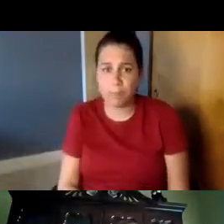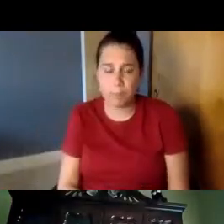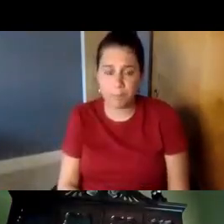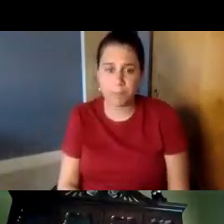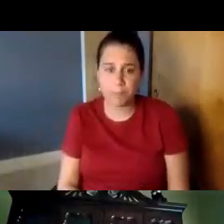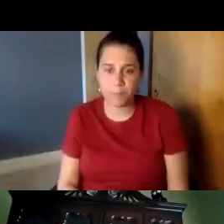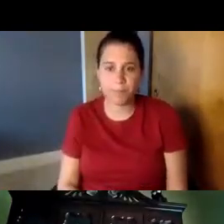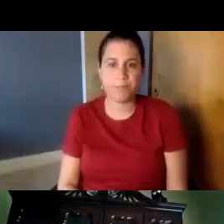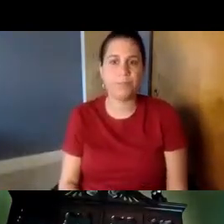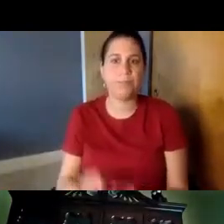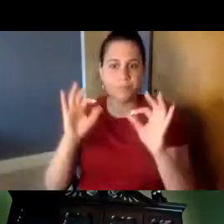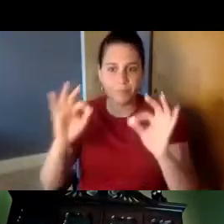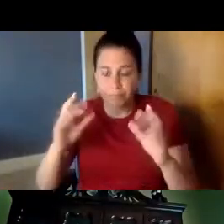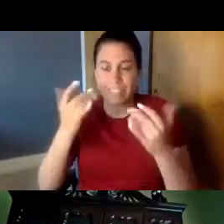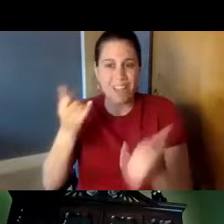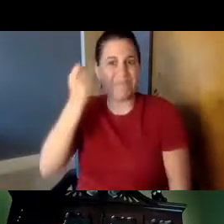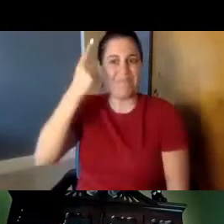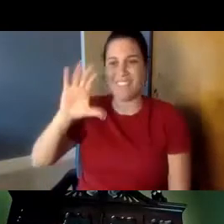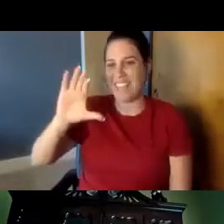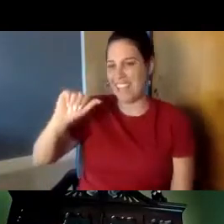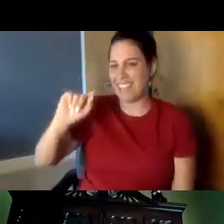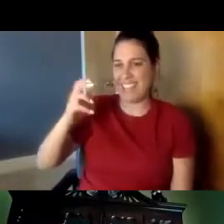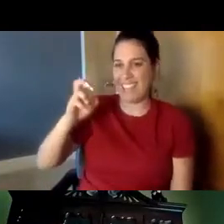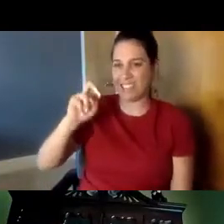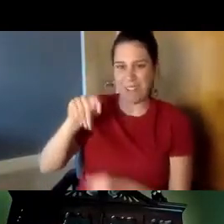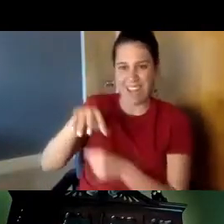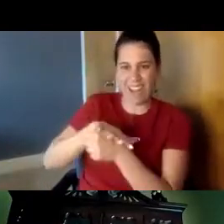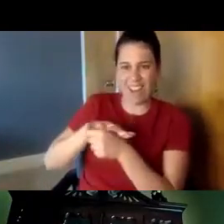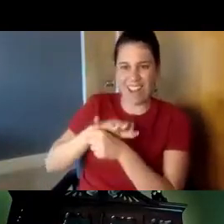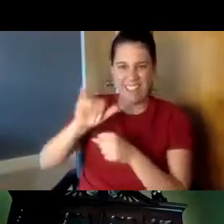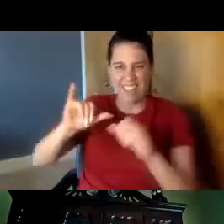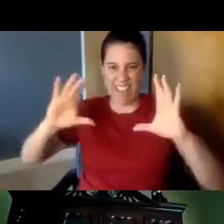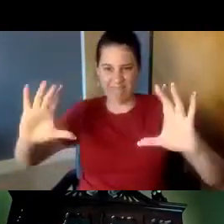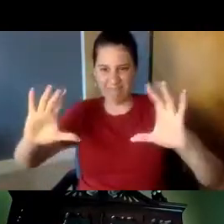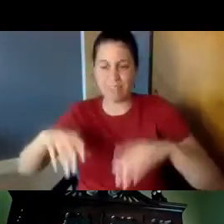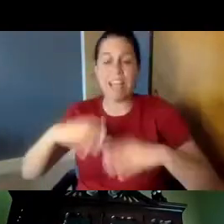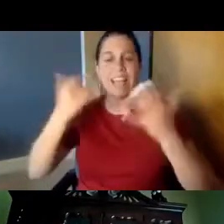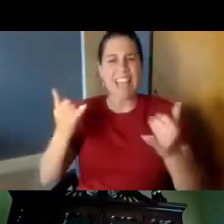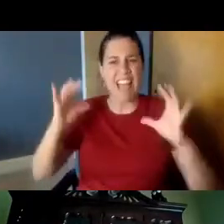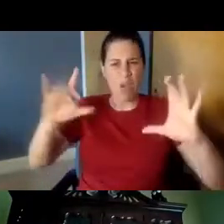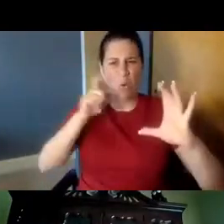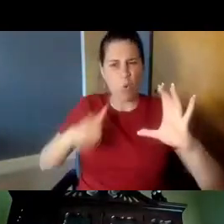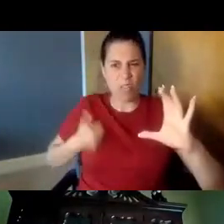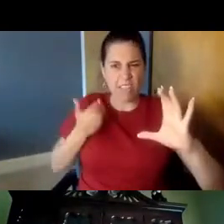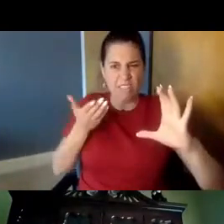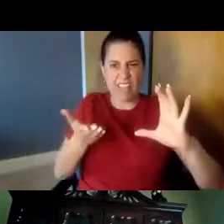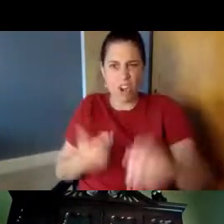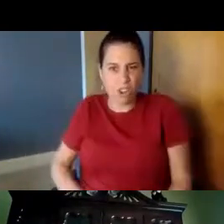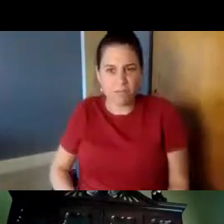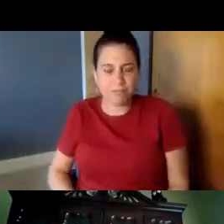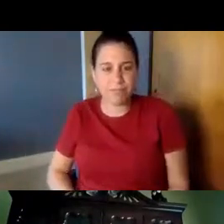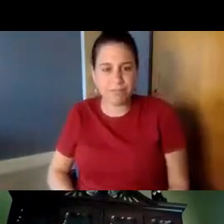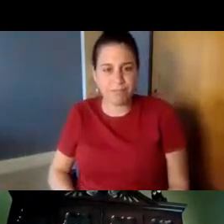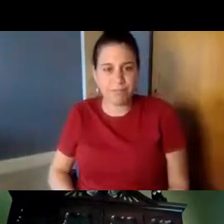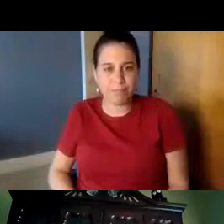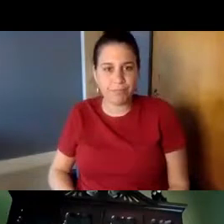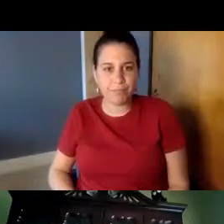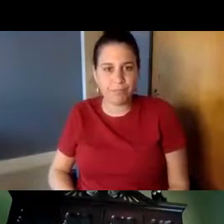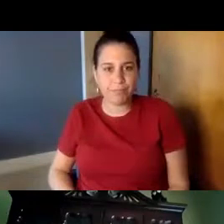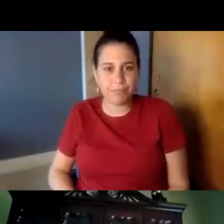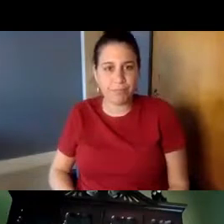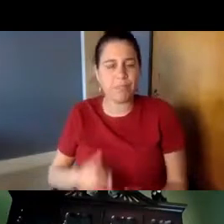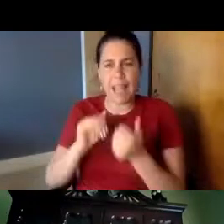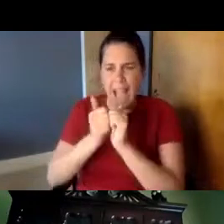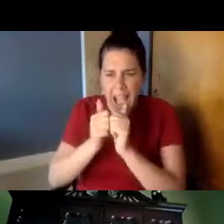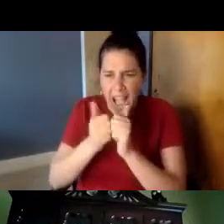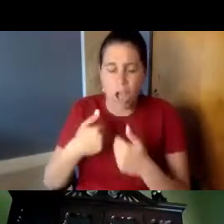All right, so now you know what the catchment area is. Let's talk about who lives in this catchment area. To define the catchment area, we used a bunch